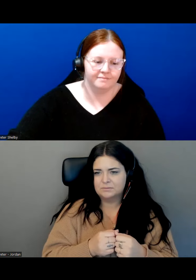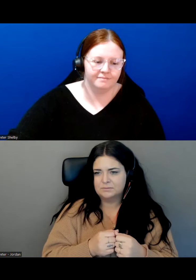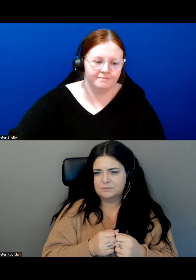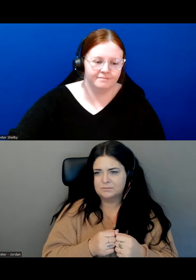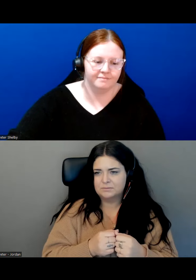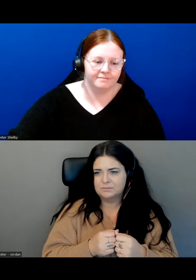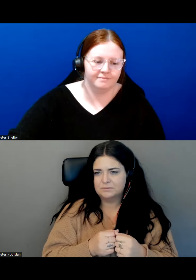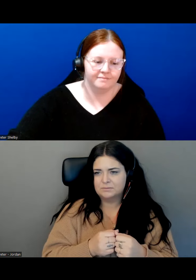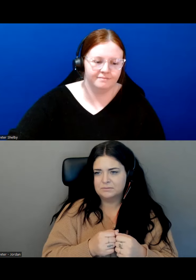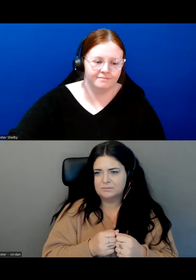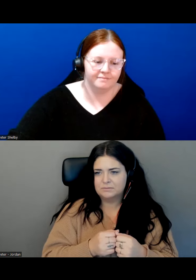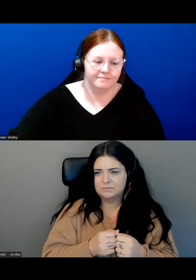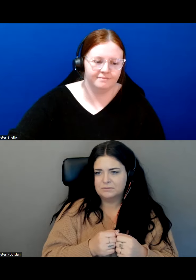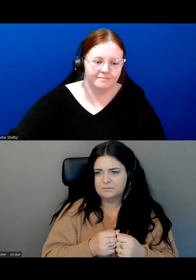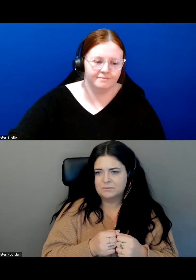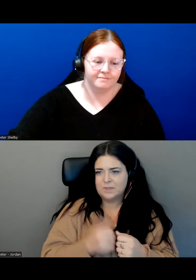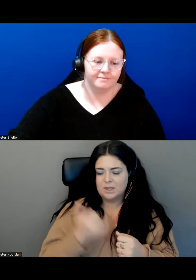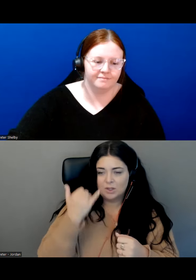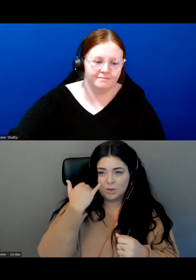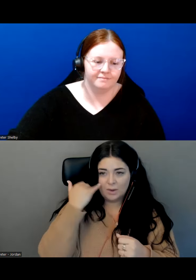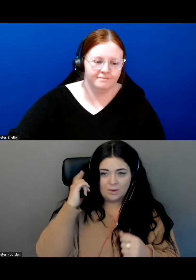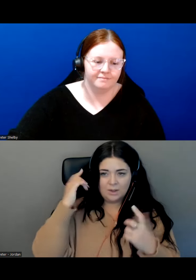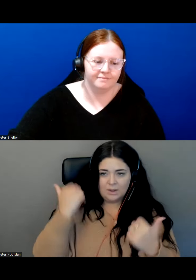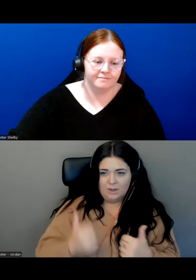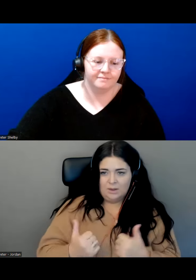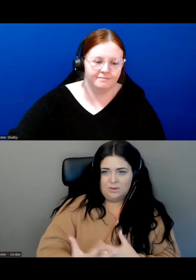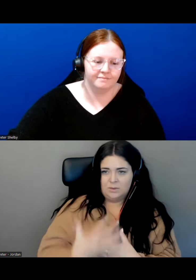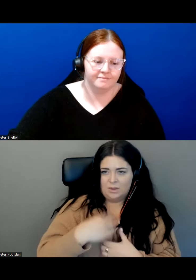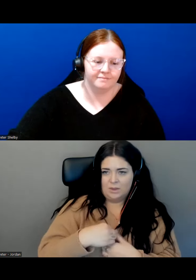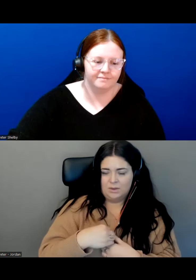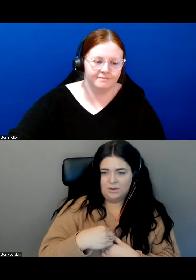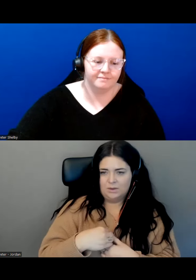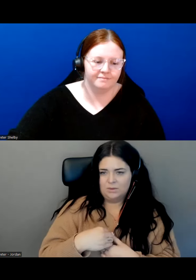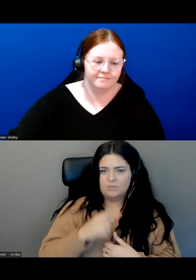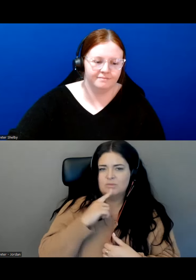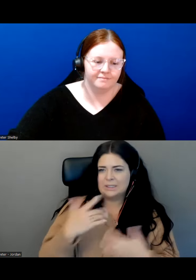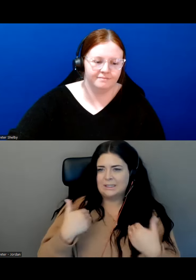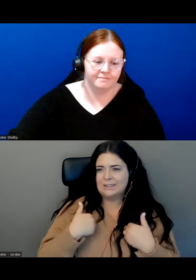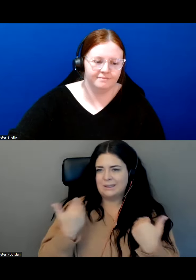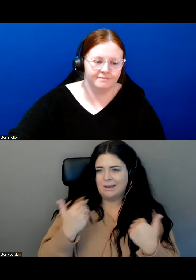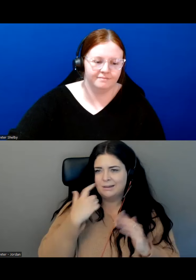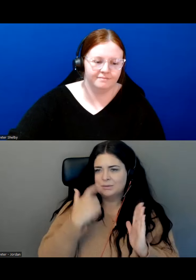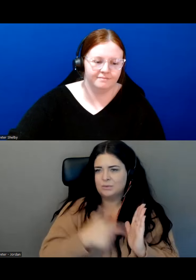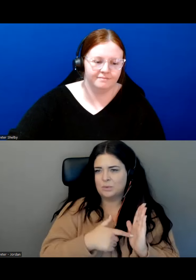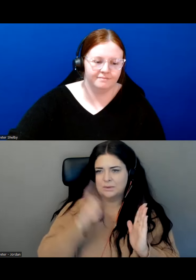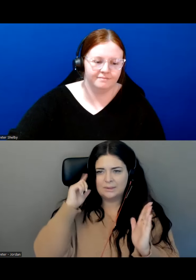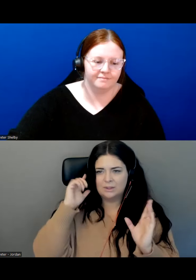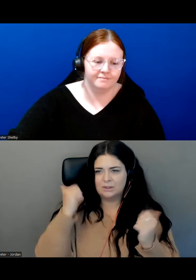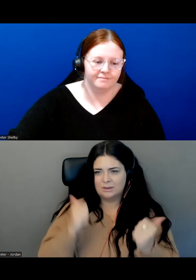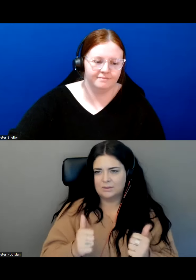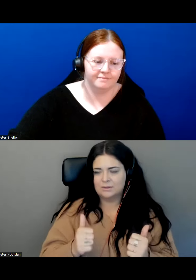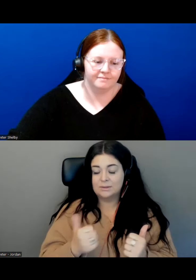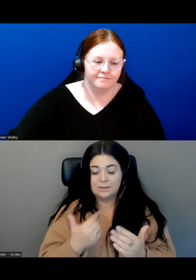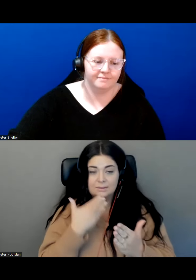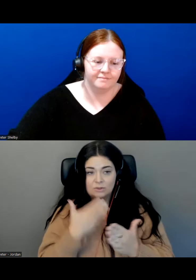with someone with autism is probably picked up now at a pretty young age. Thankfully, due